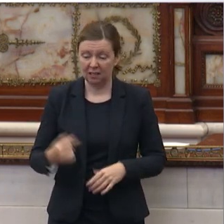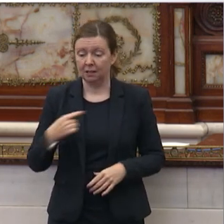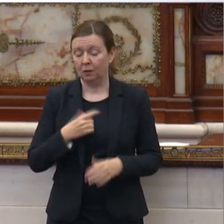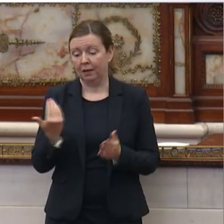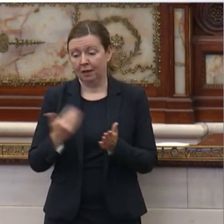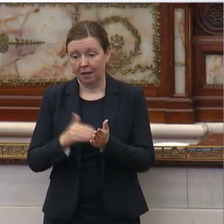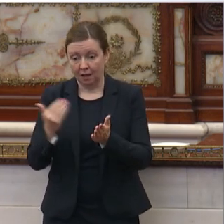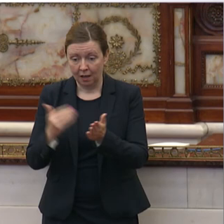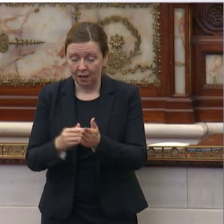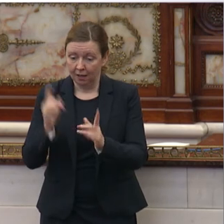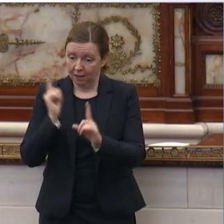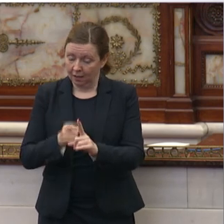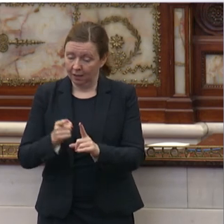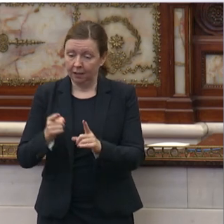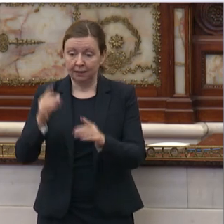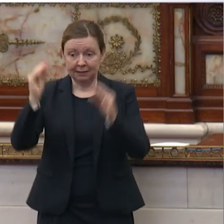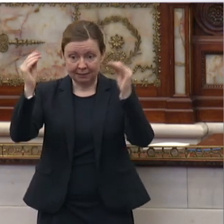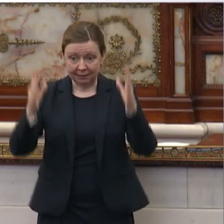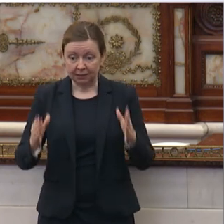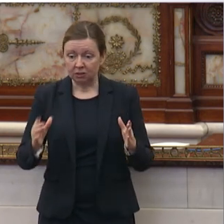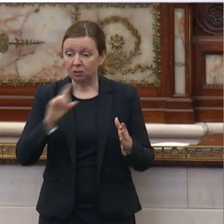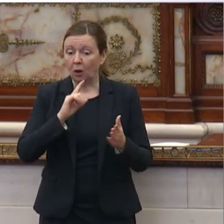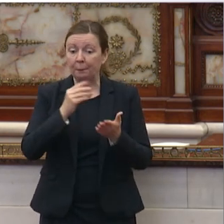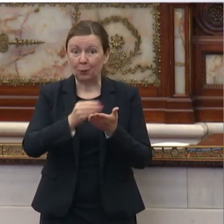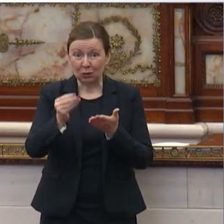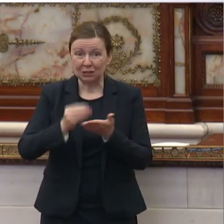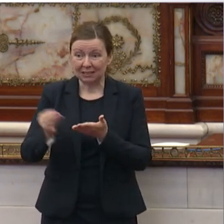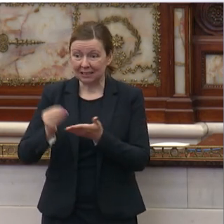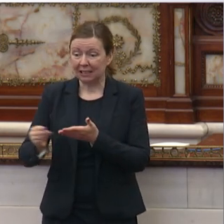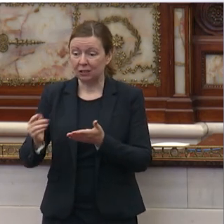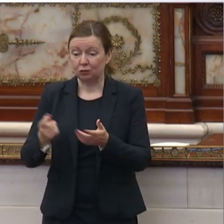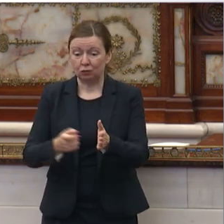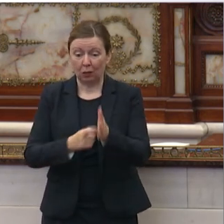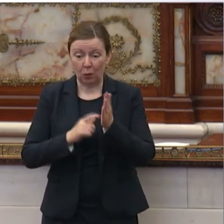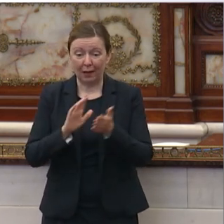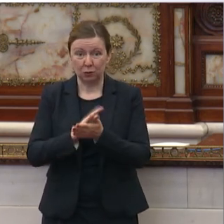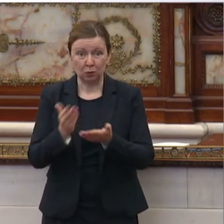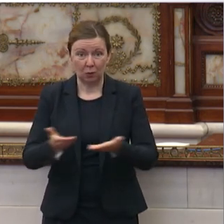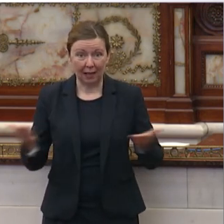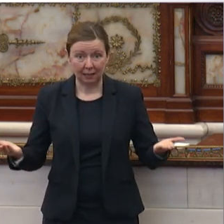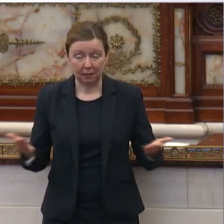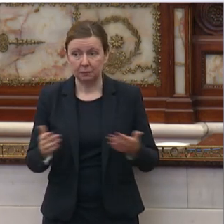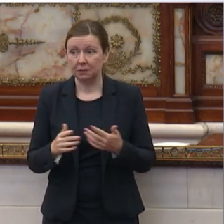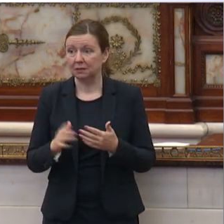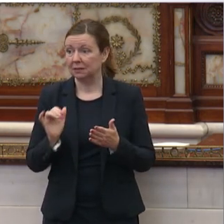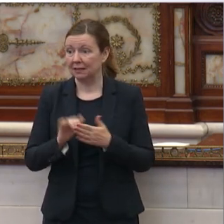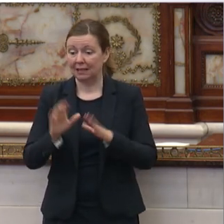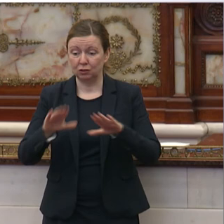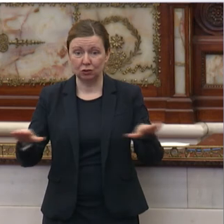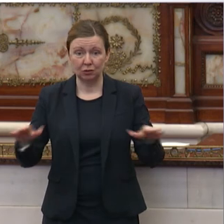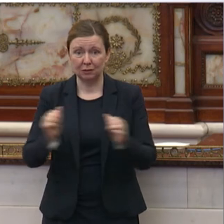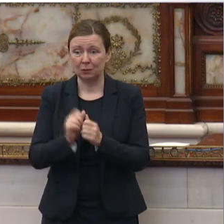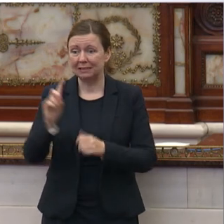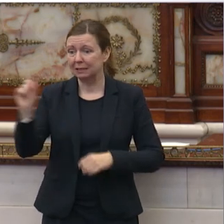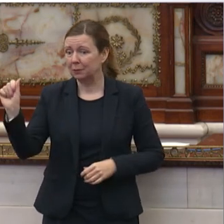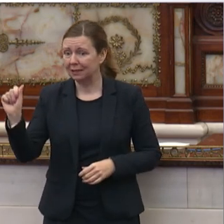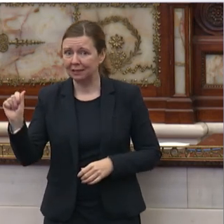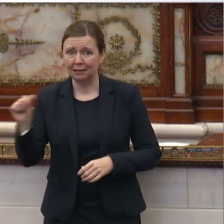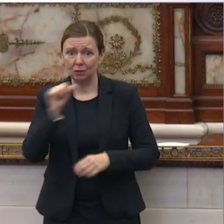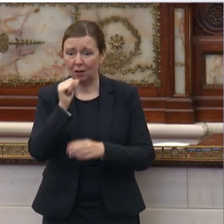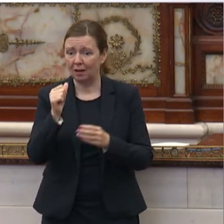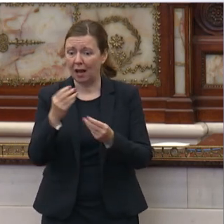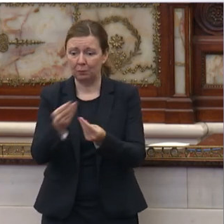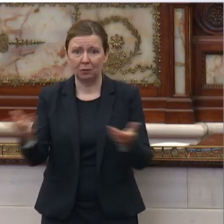repeatedly come back to the fact that teachers are purchasing required school items, that children with disabilities are not